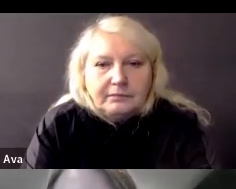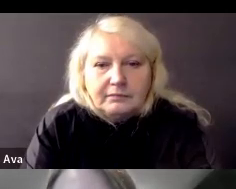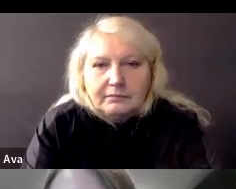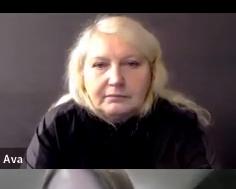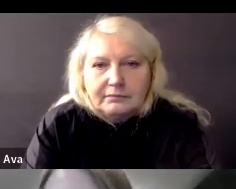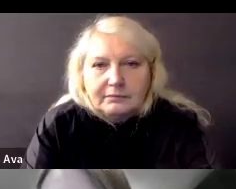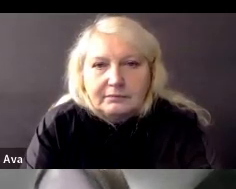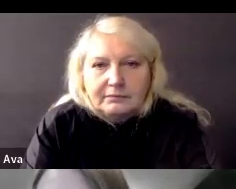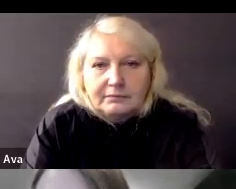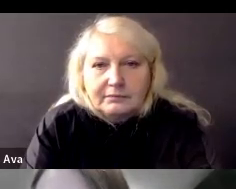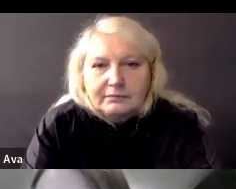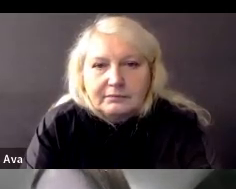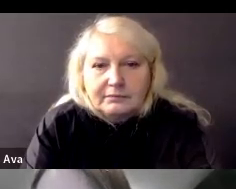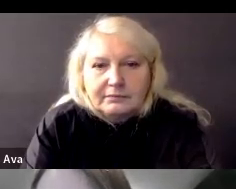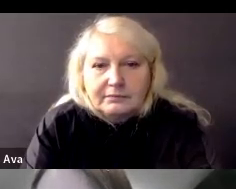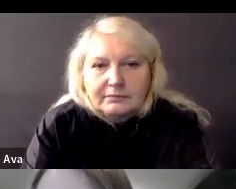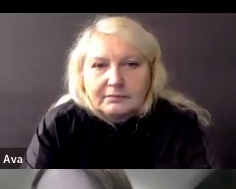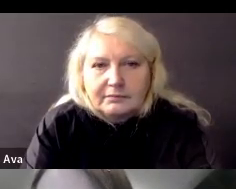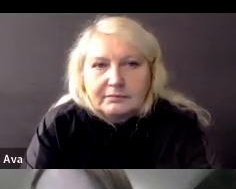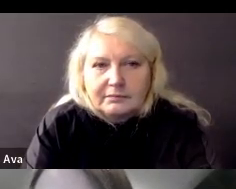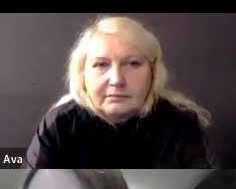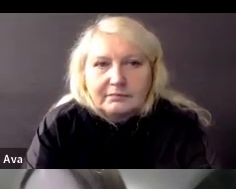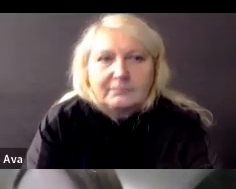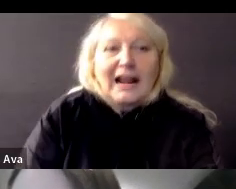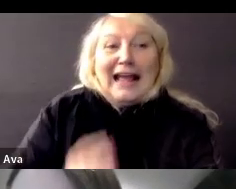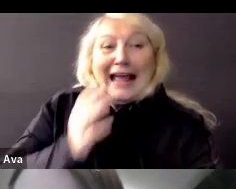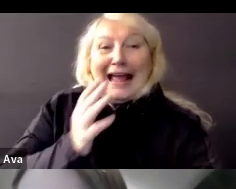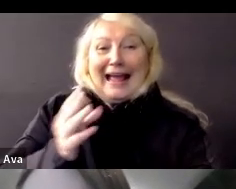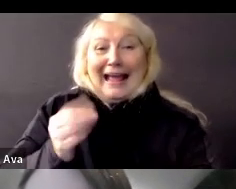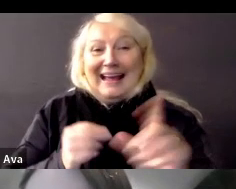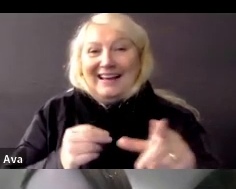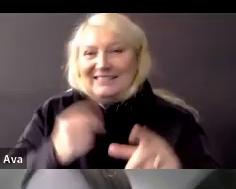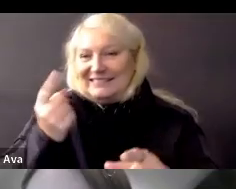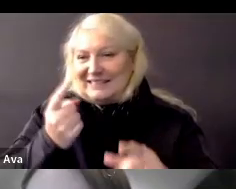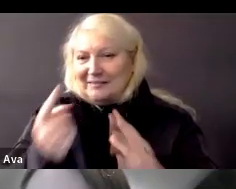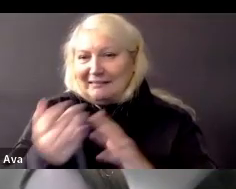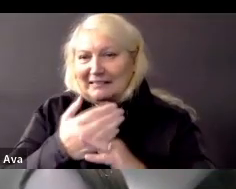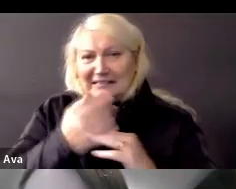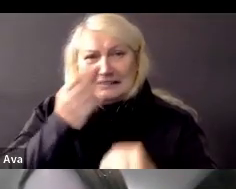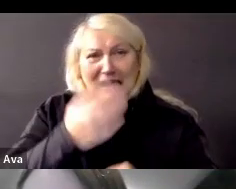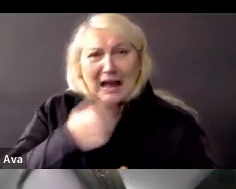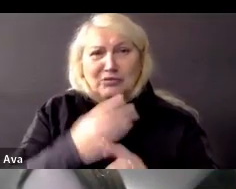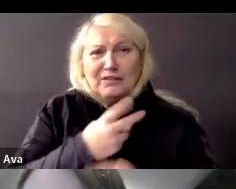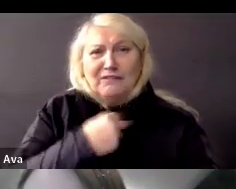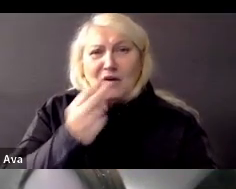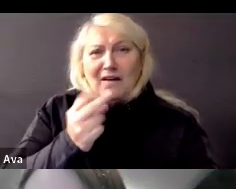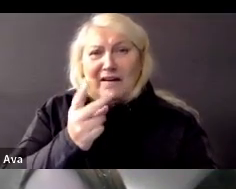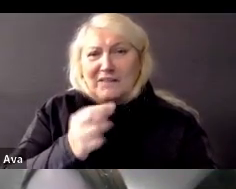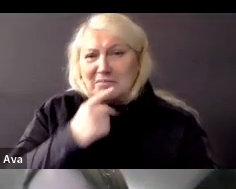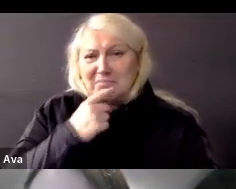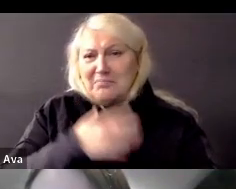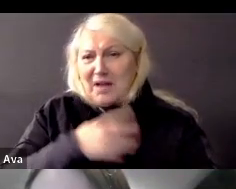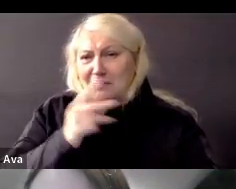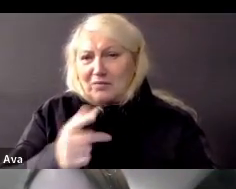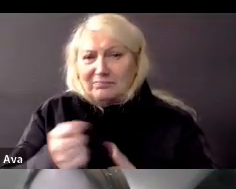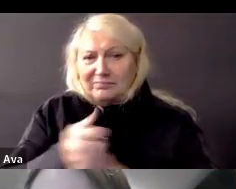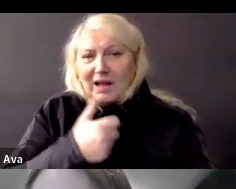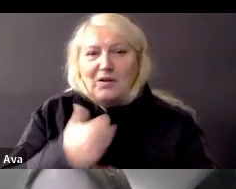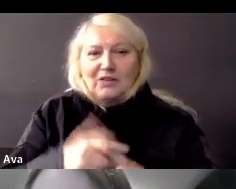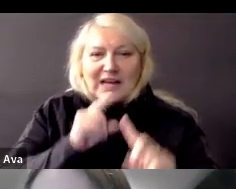Hi, it's Mala. My poll disappeared. I don't know how to, I'm using voiceover. I don't know how to answer. I wanted to say